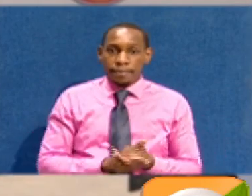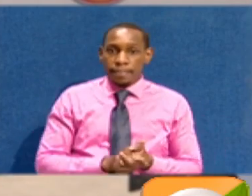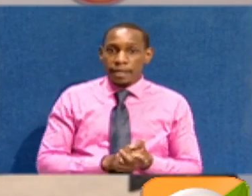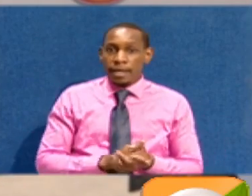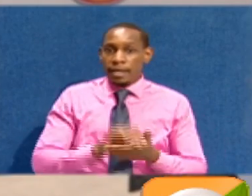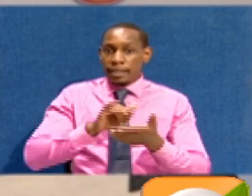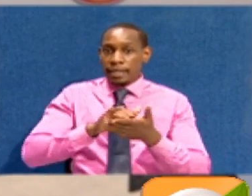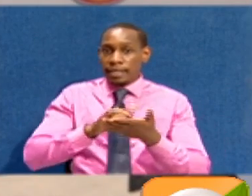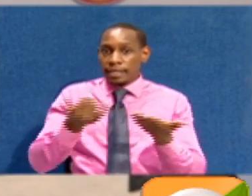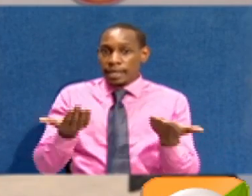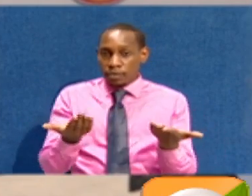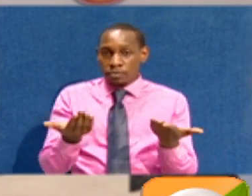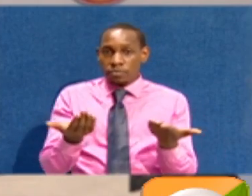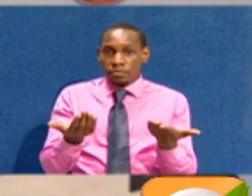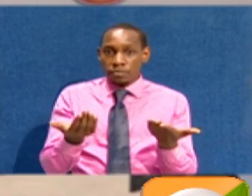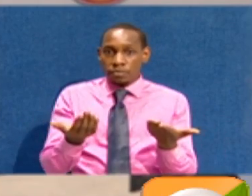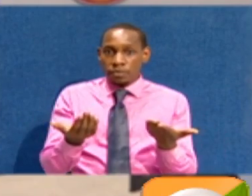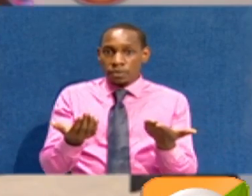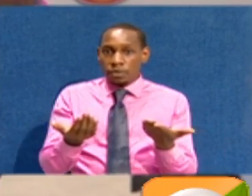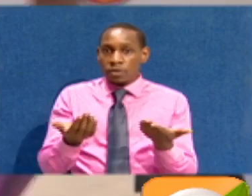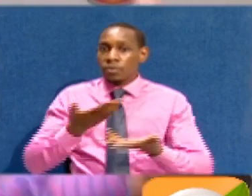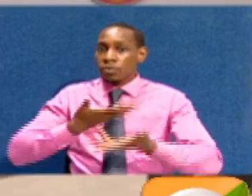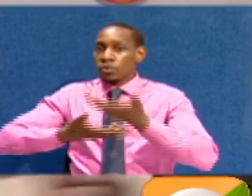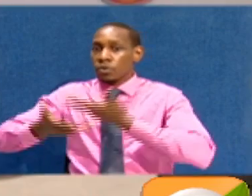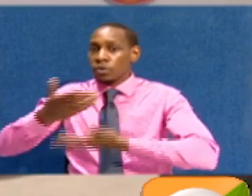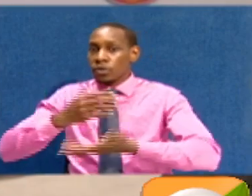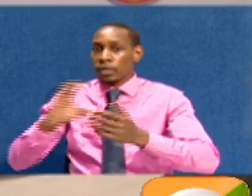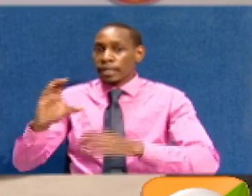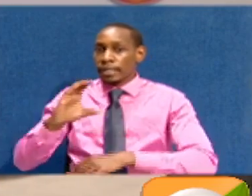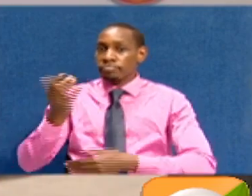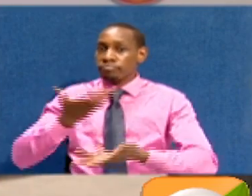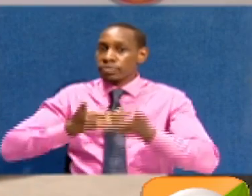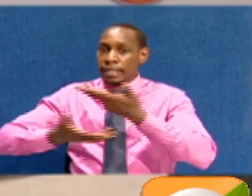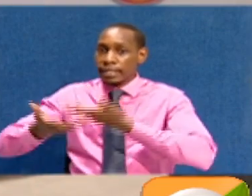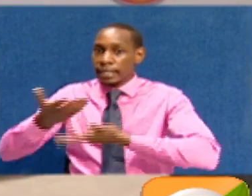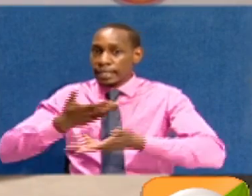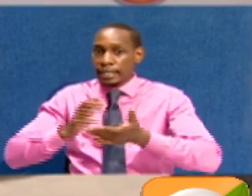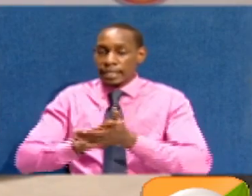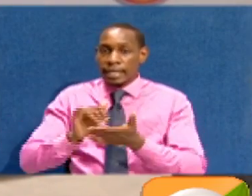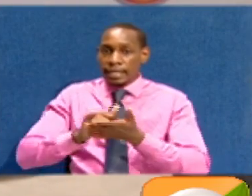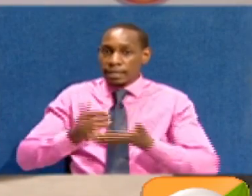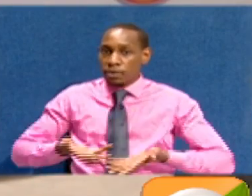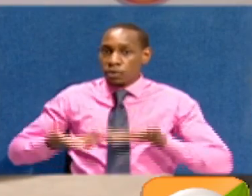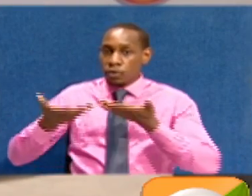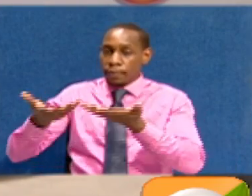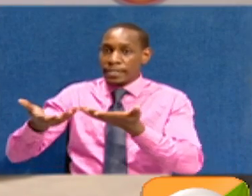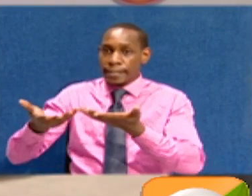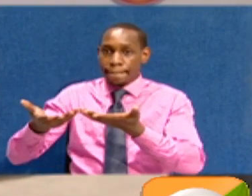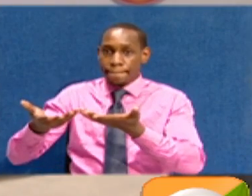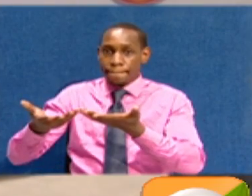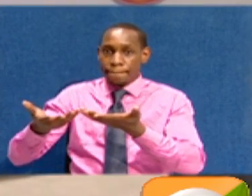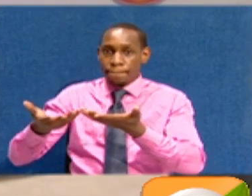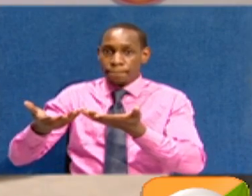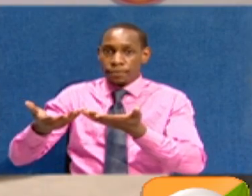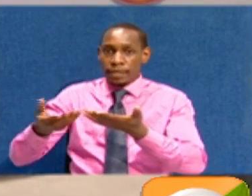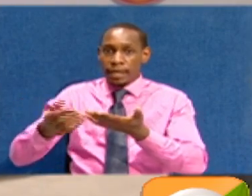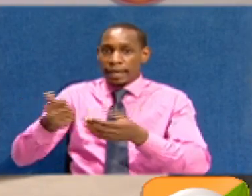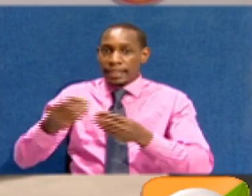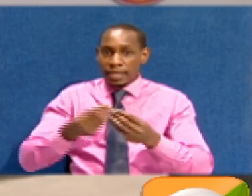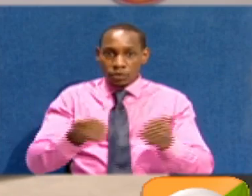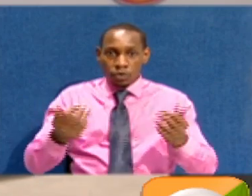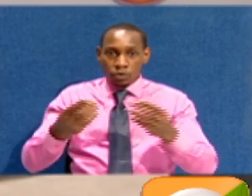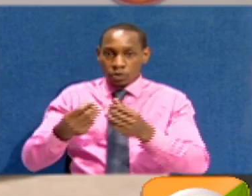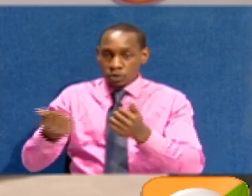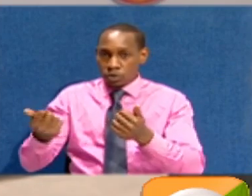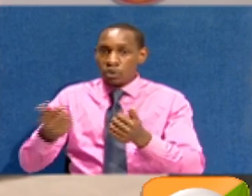and you're going out there talking to clients, interacting with clients, giving them charter solutions